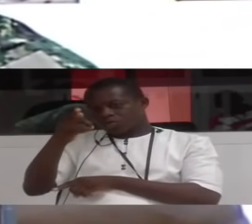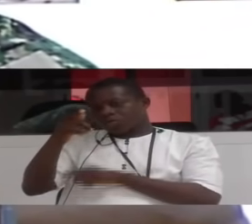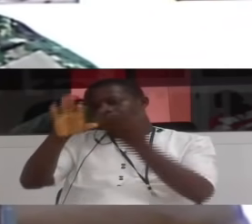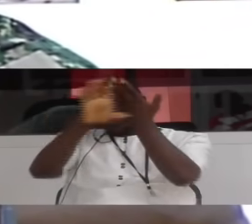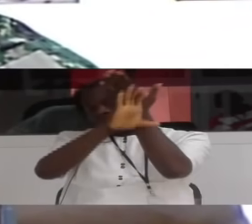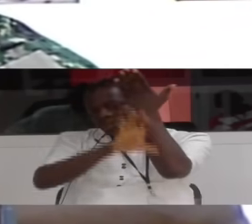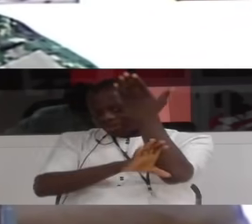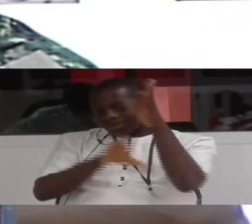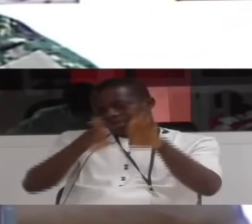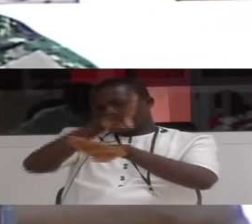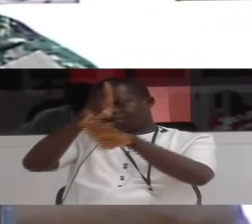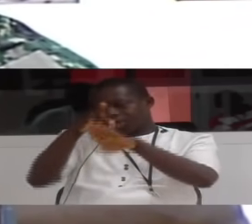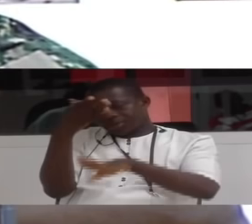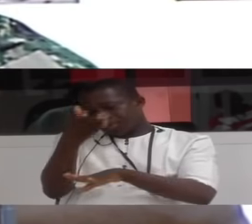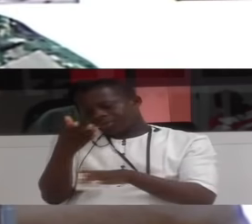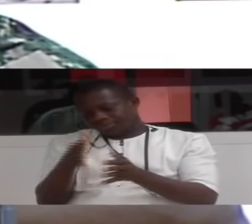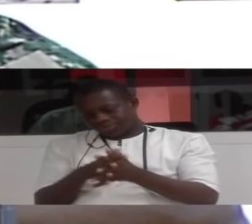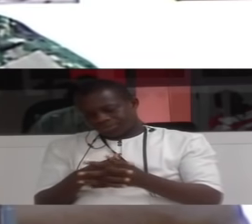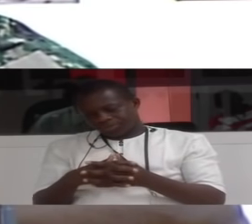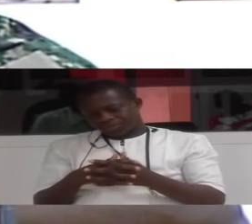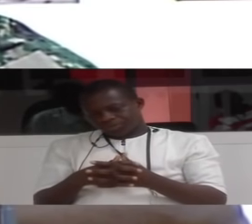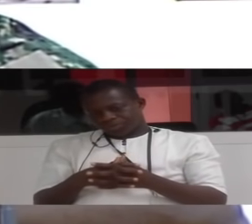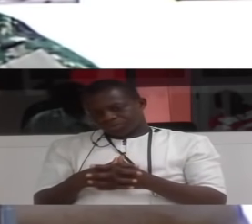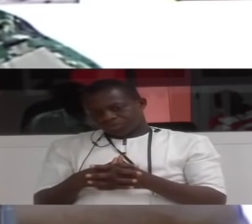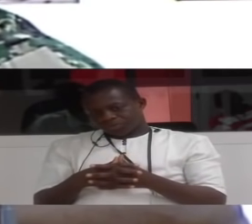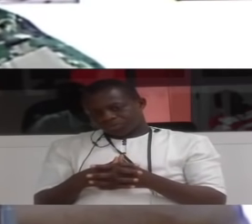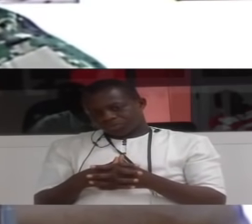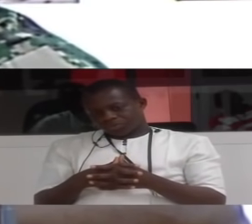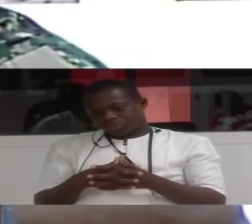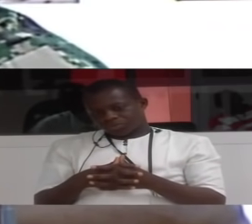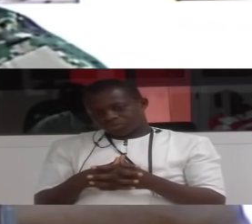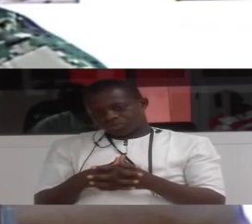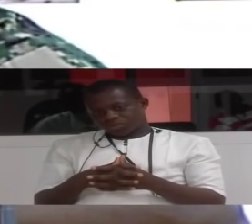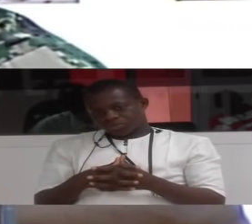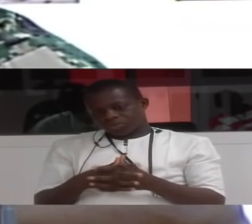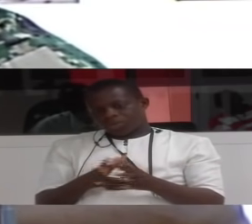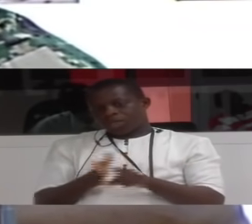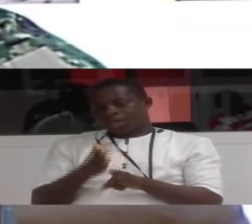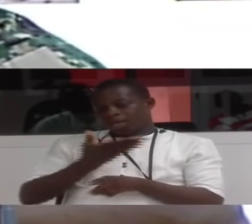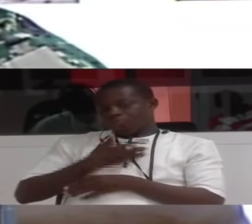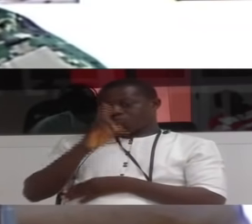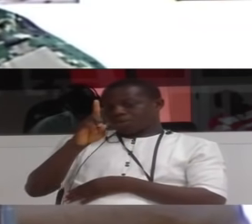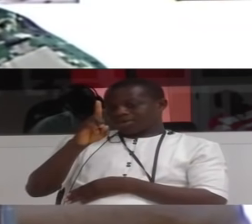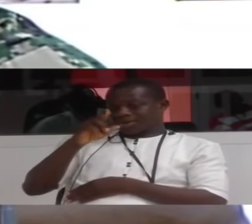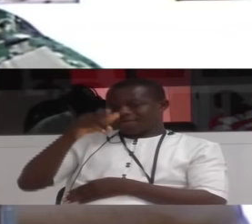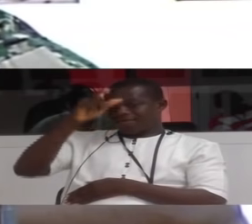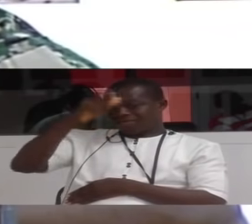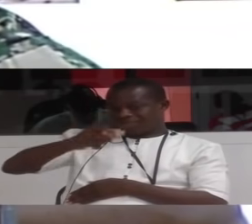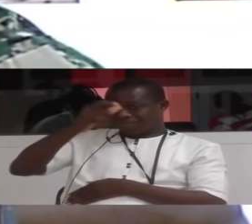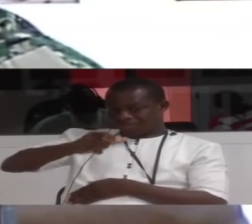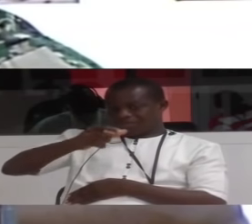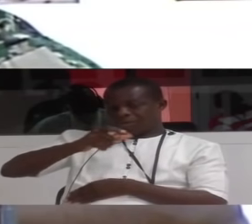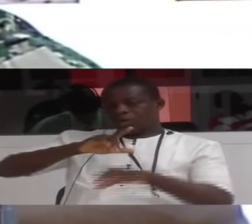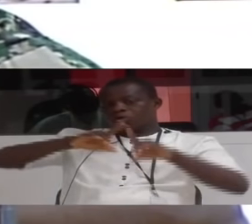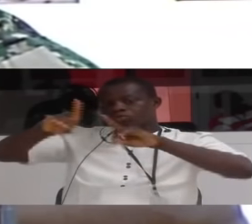said they were lodged at a hotel in Ziguinchor. Way amna ben dekk bu gaay waxtaan ak Solo ne ci